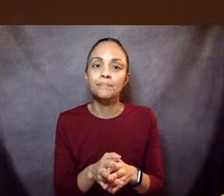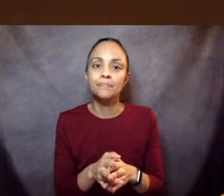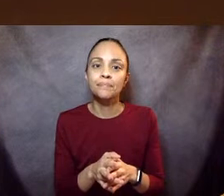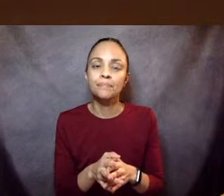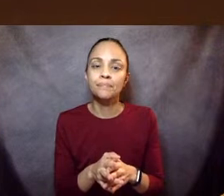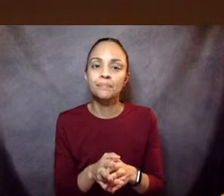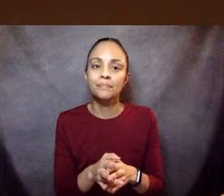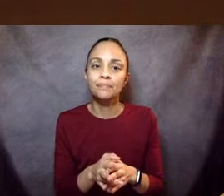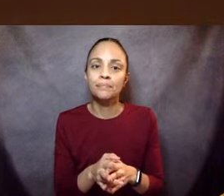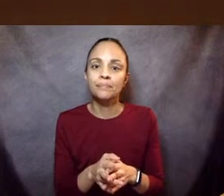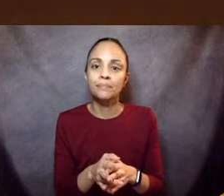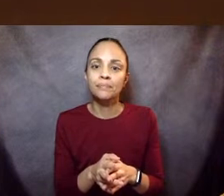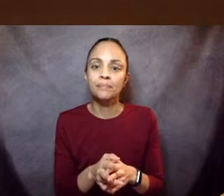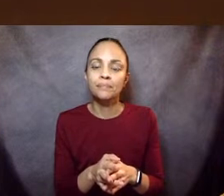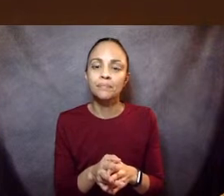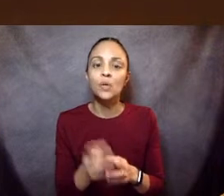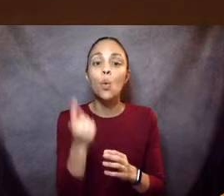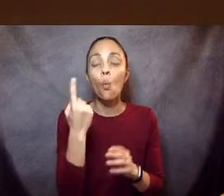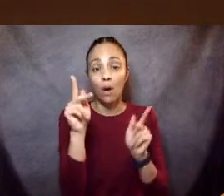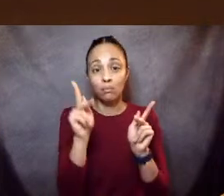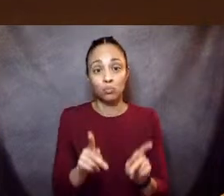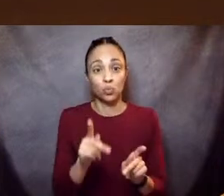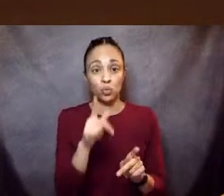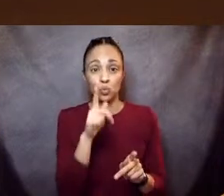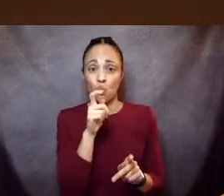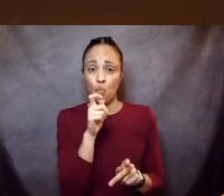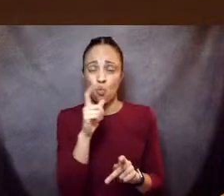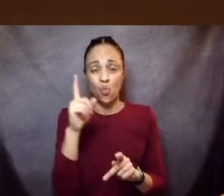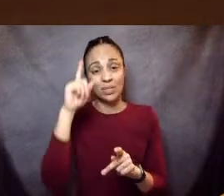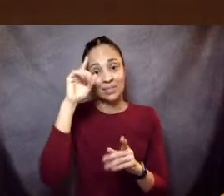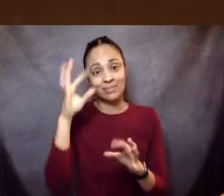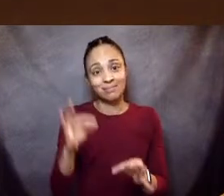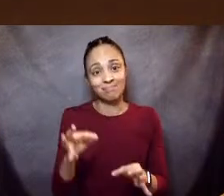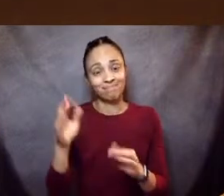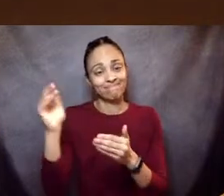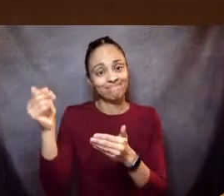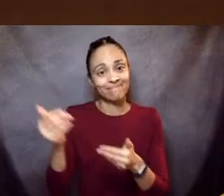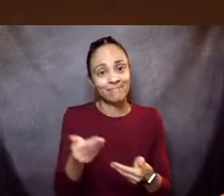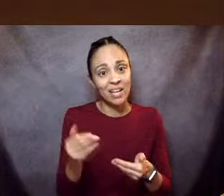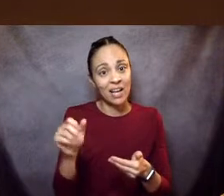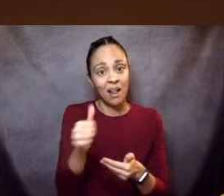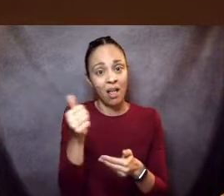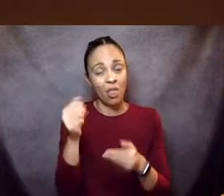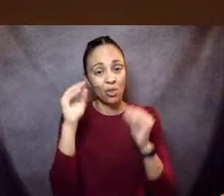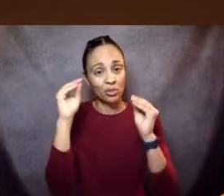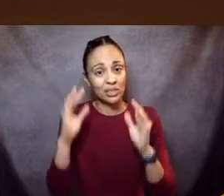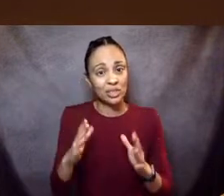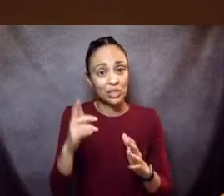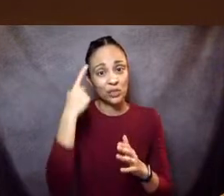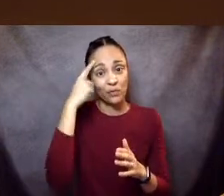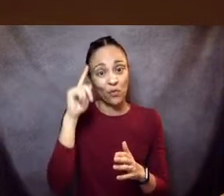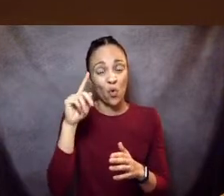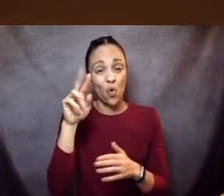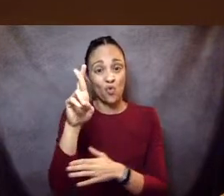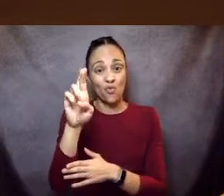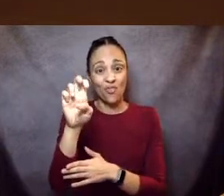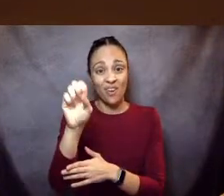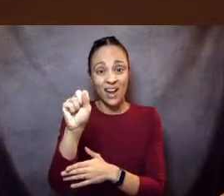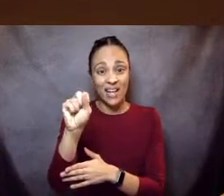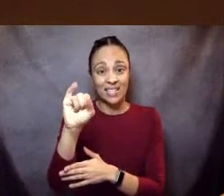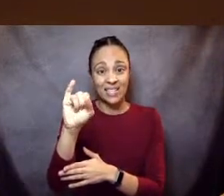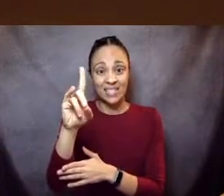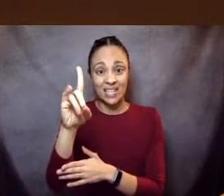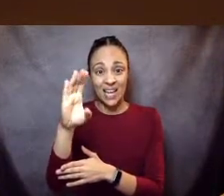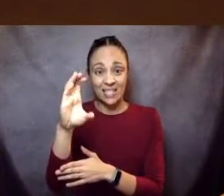retired. And the college noted that I had not put my name in the, you know, in the pool. And